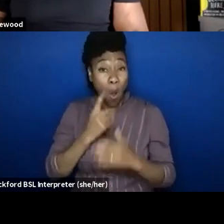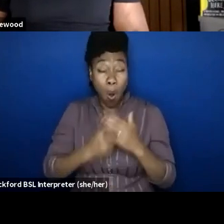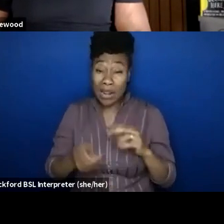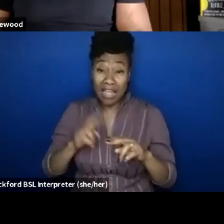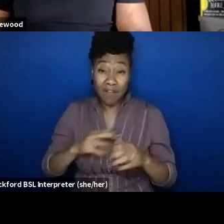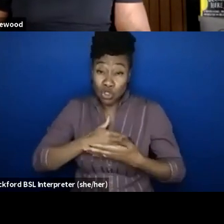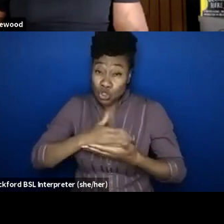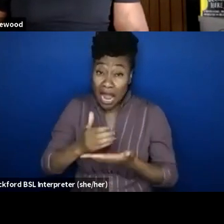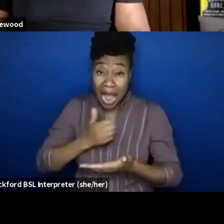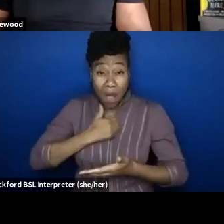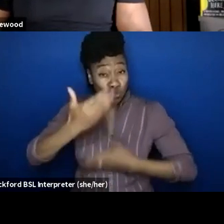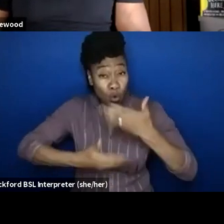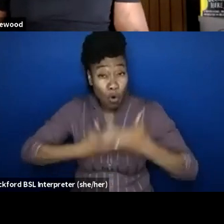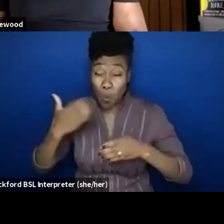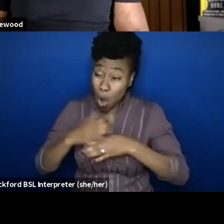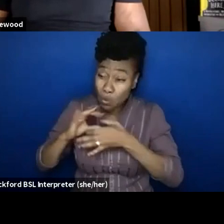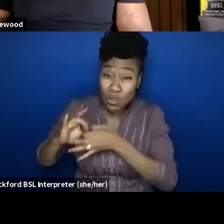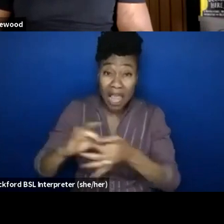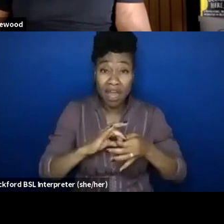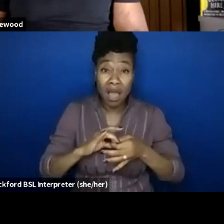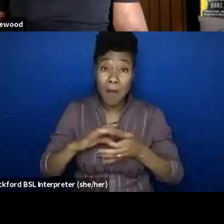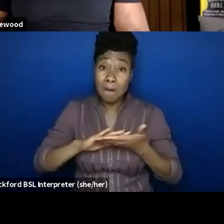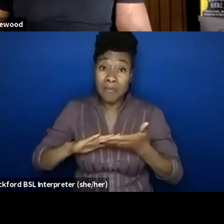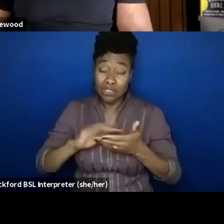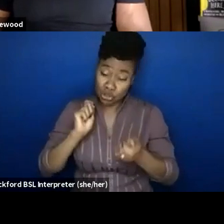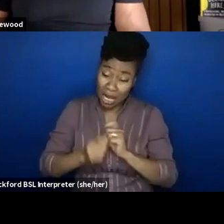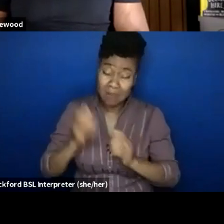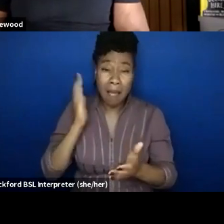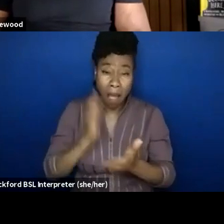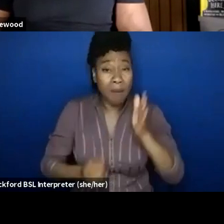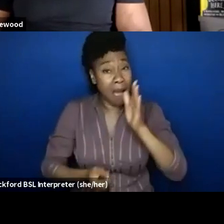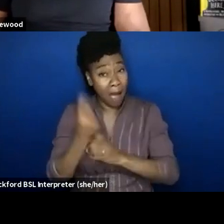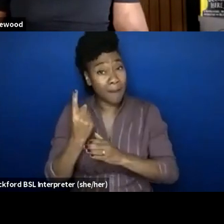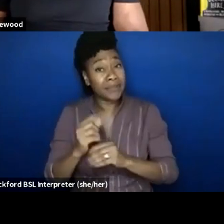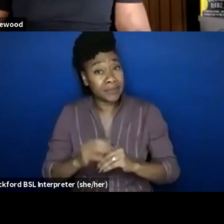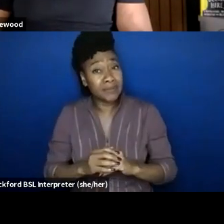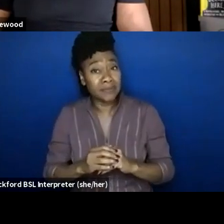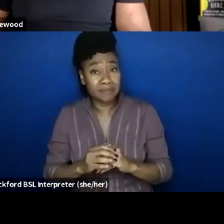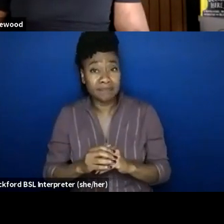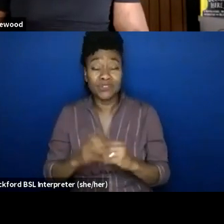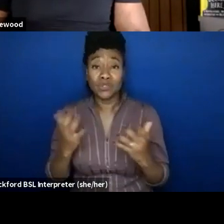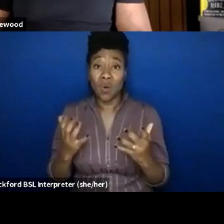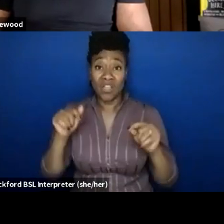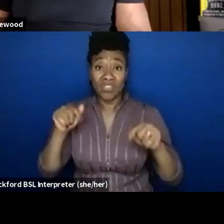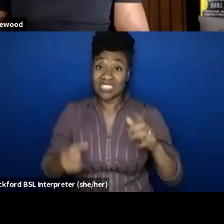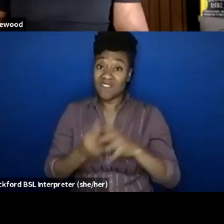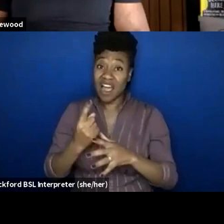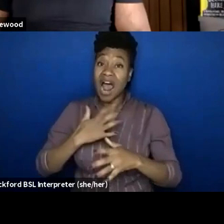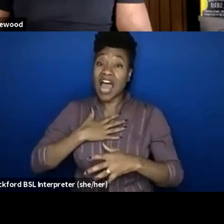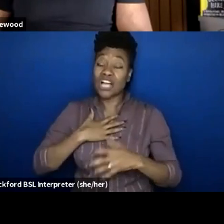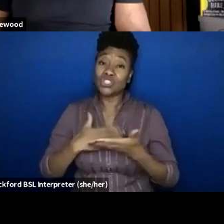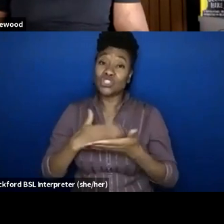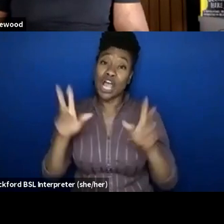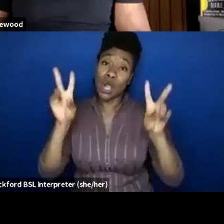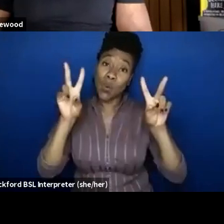together can real change happen. And on that note, I would like to end this event by sharing an